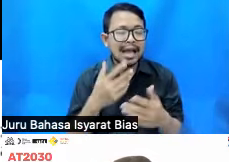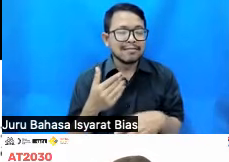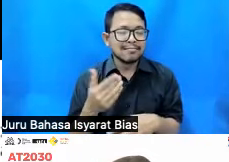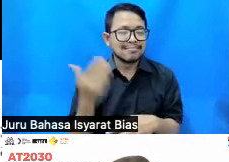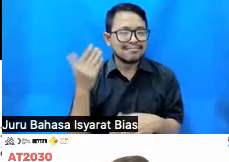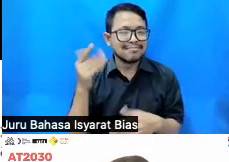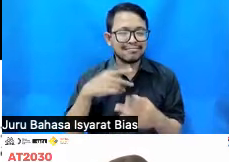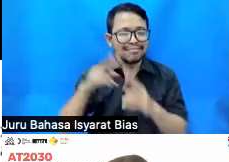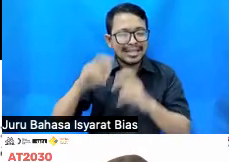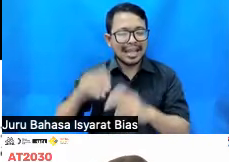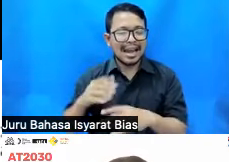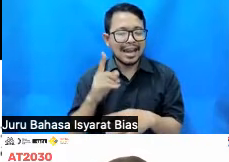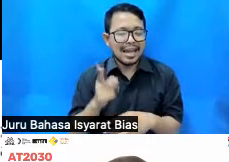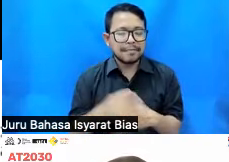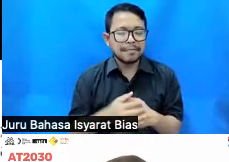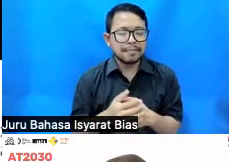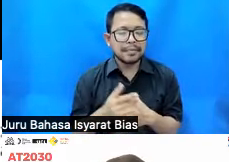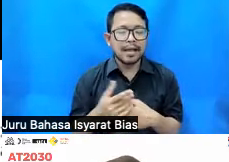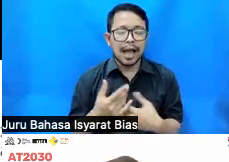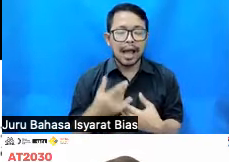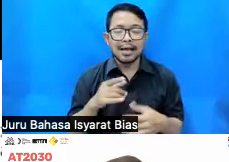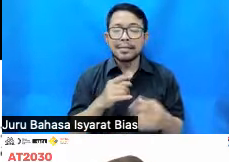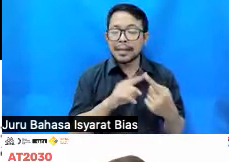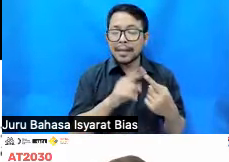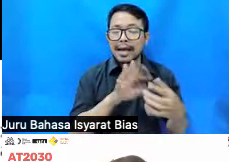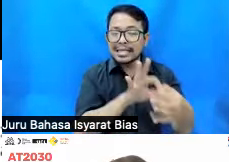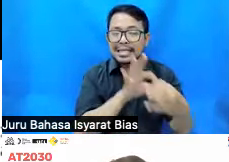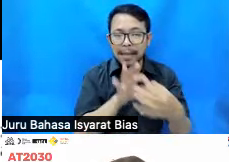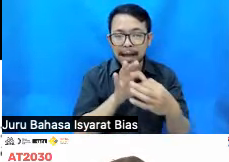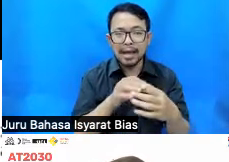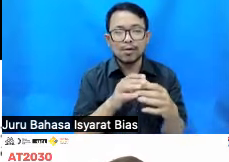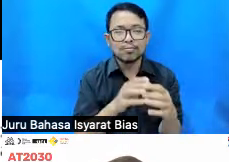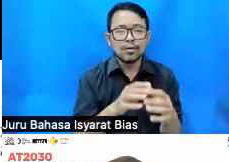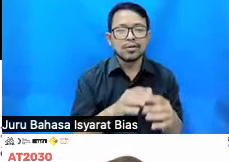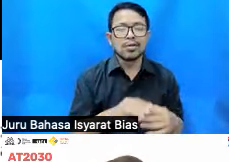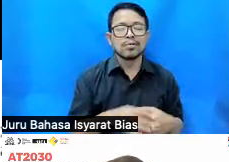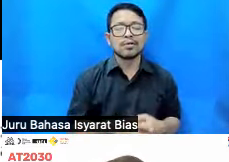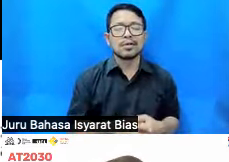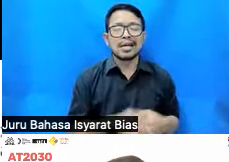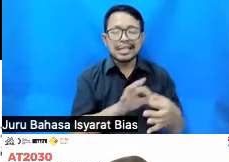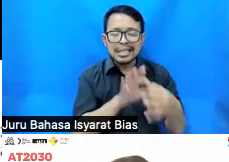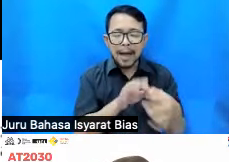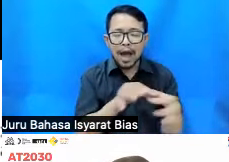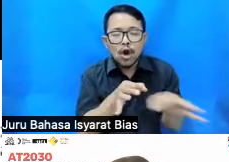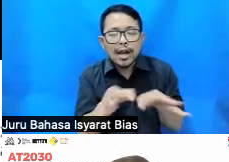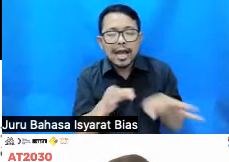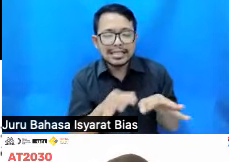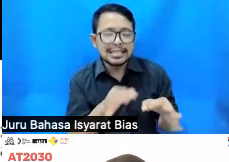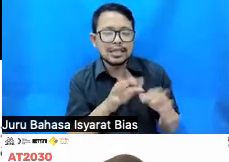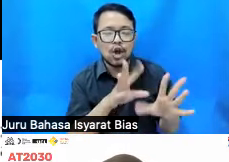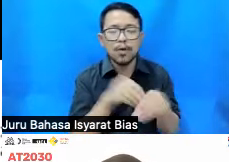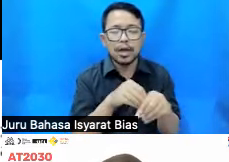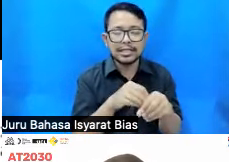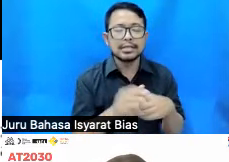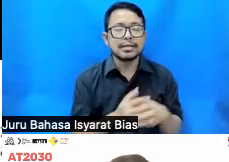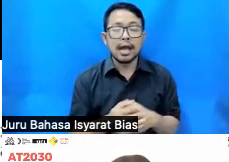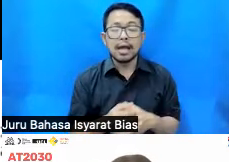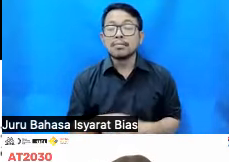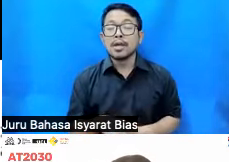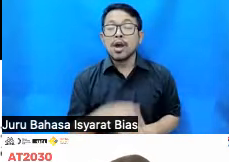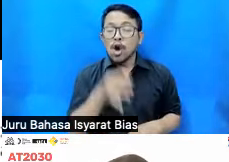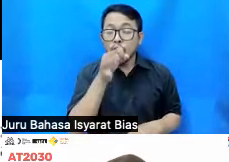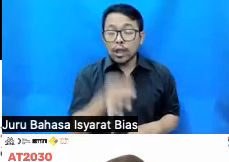cooperation, collaboration, and coordination. So to make an inclusive city, it's going to be built together. Different